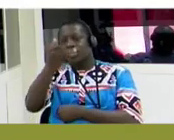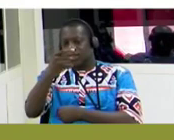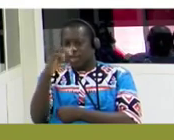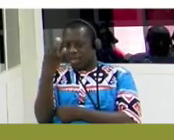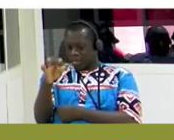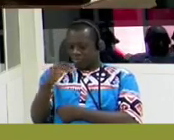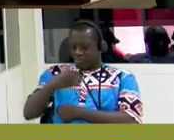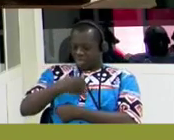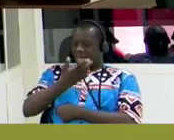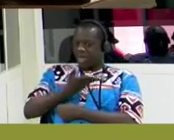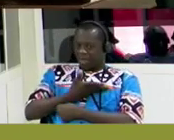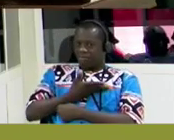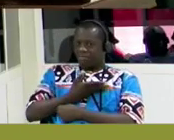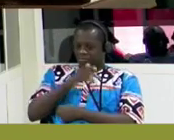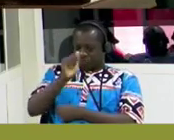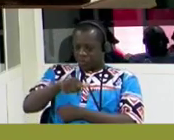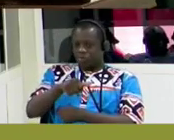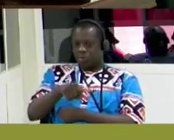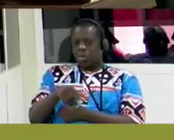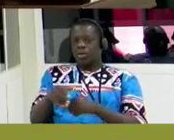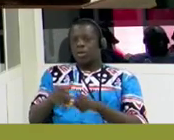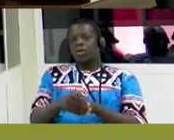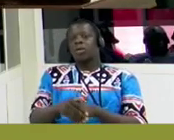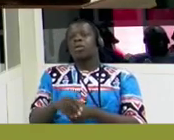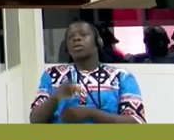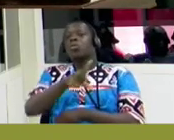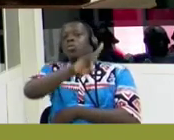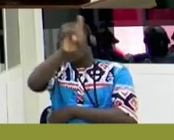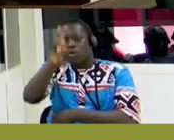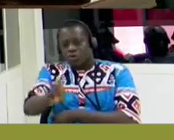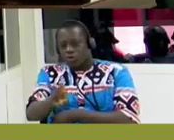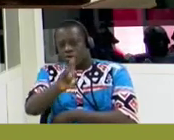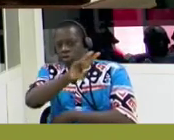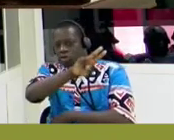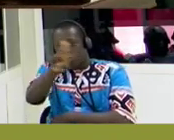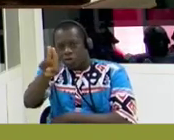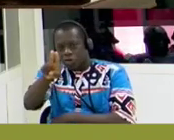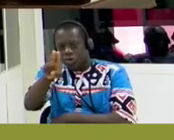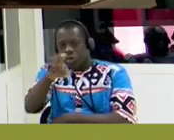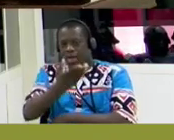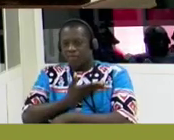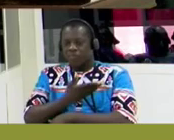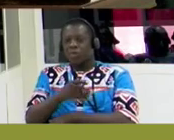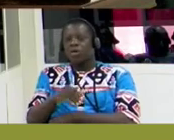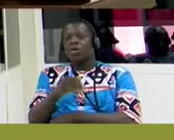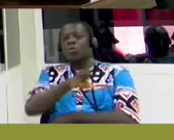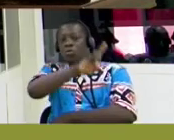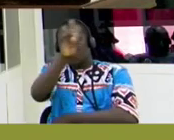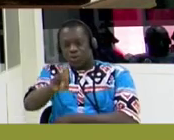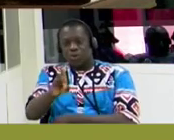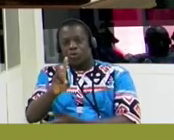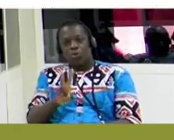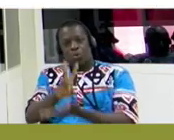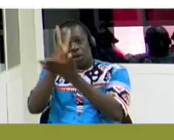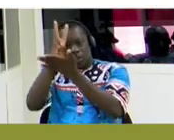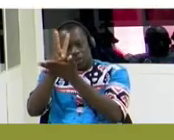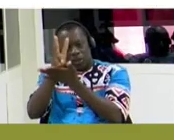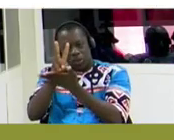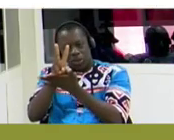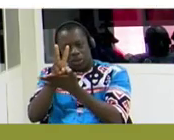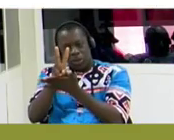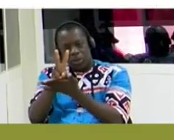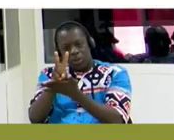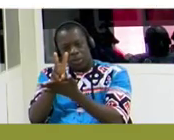Yeah. Because it's not if you have to. The issue is, are you willing to? To meet my...